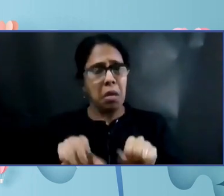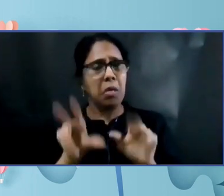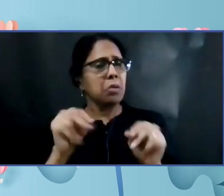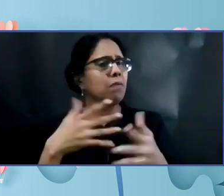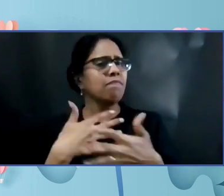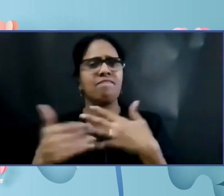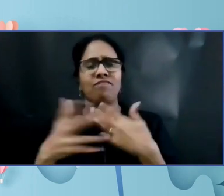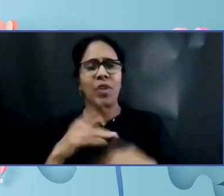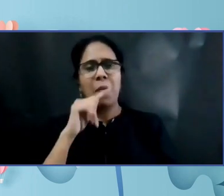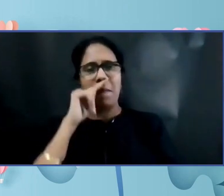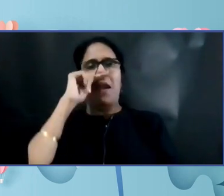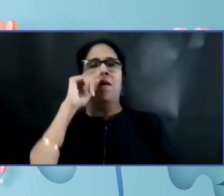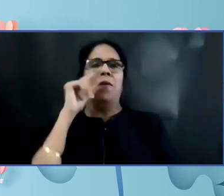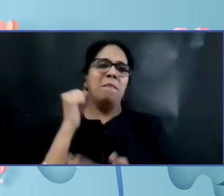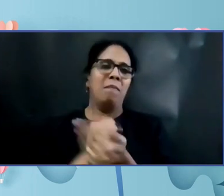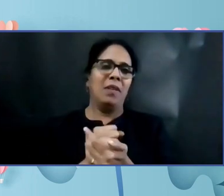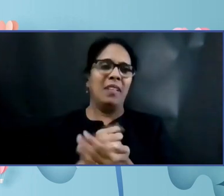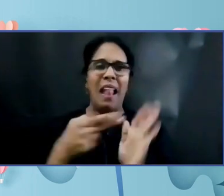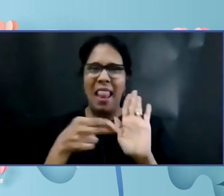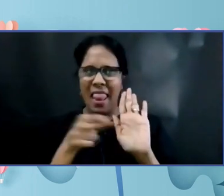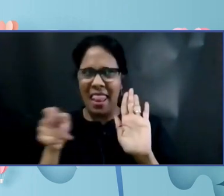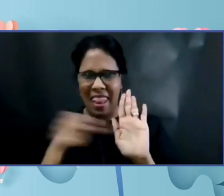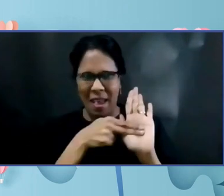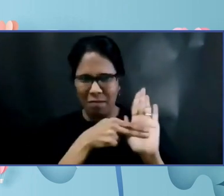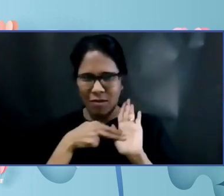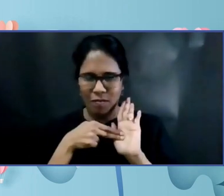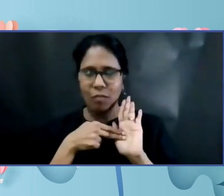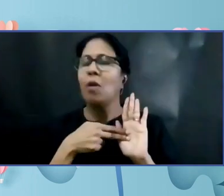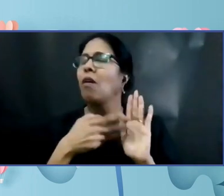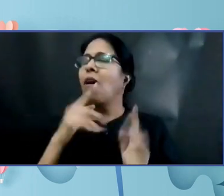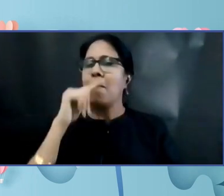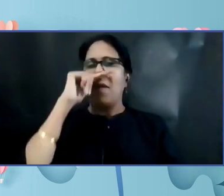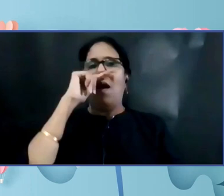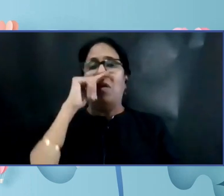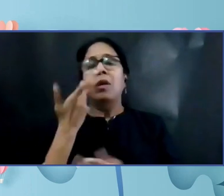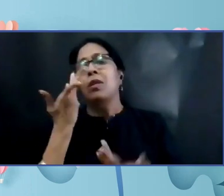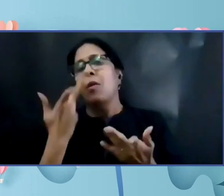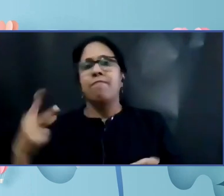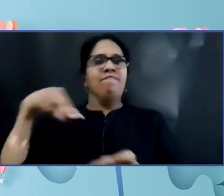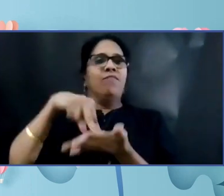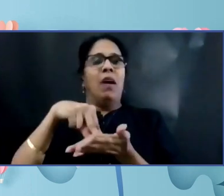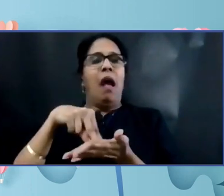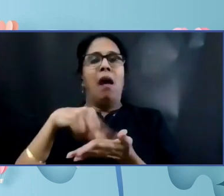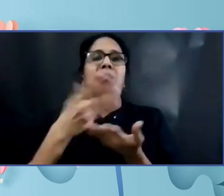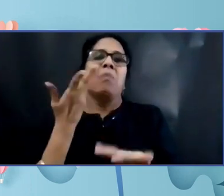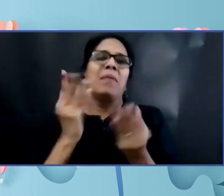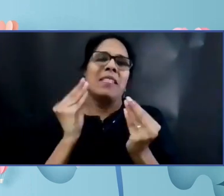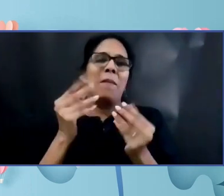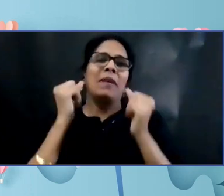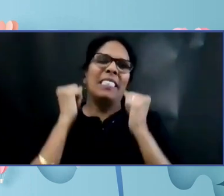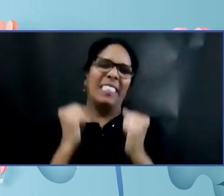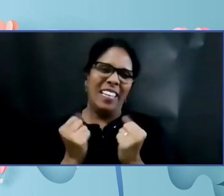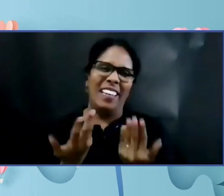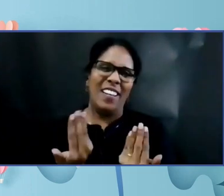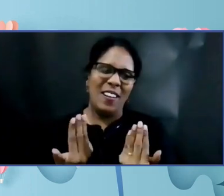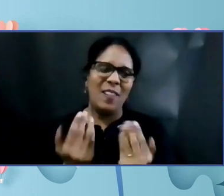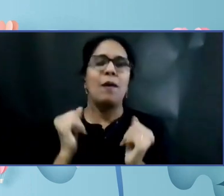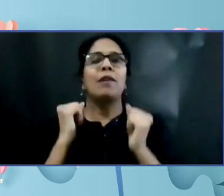today. Let's stand up, well, sitting down for some of us, and tell the world